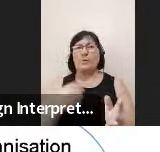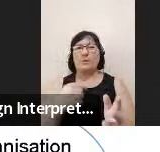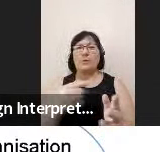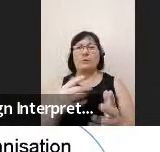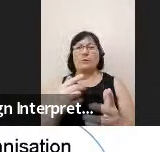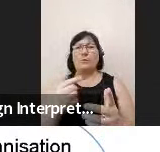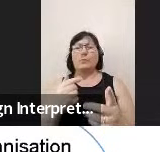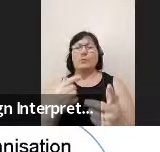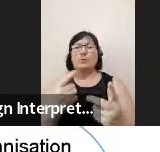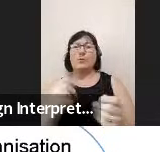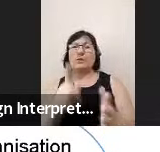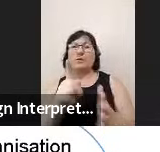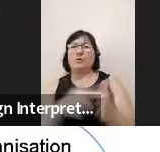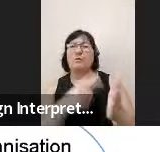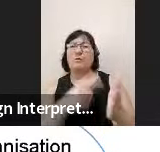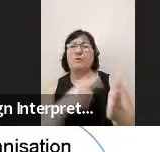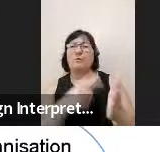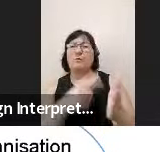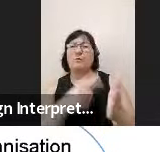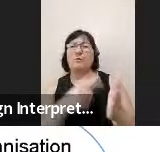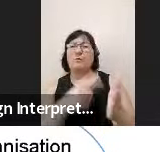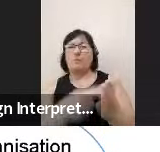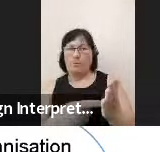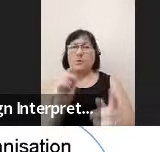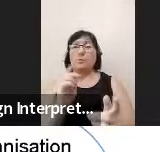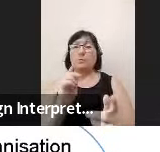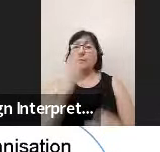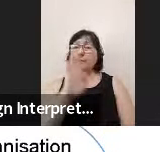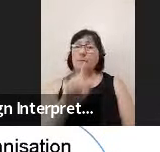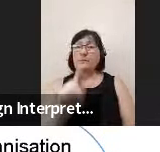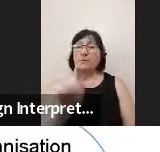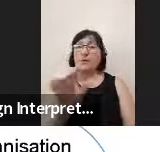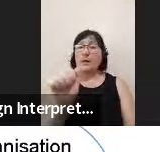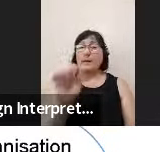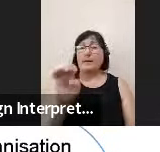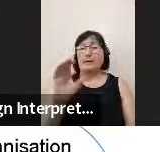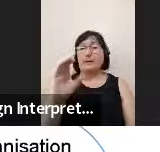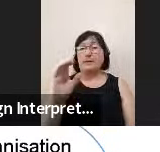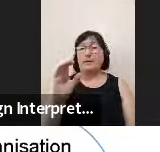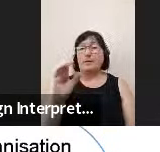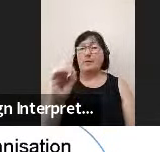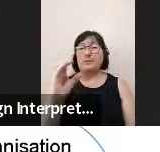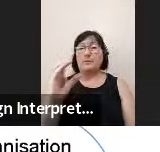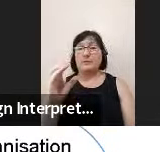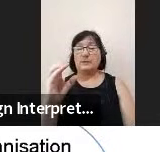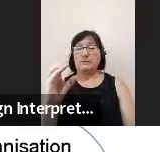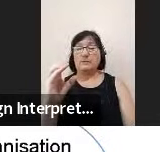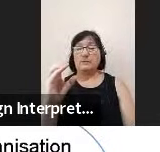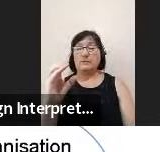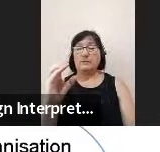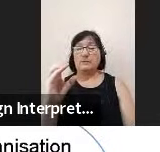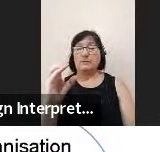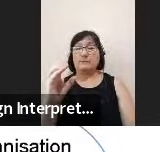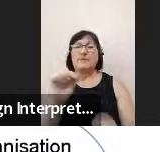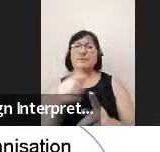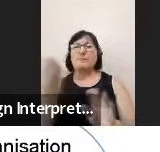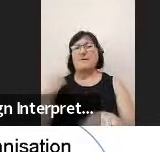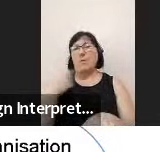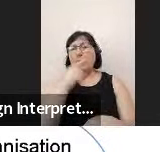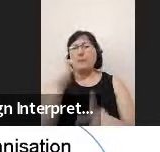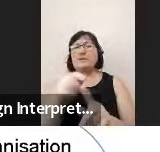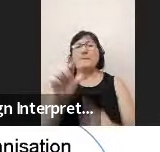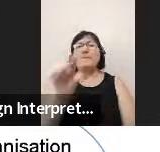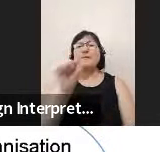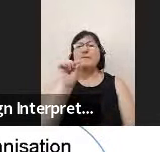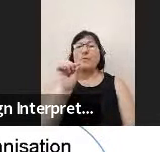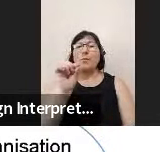of AEOC, it's what was previously known as preferred trader. For those who've been around longer, they'll know what I'm talking about. Fortunately,